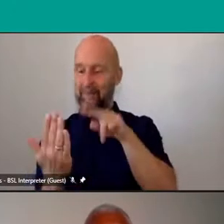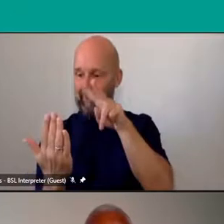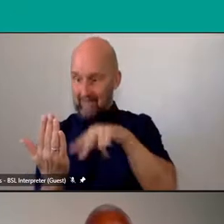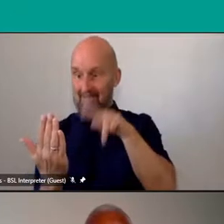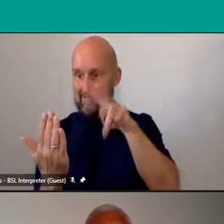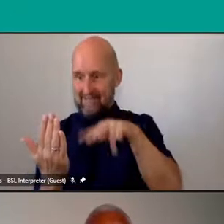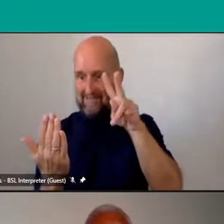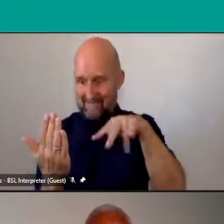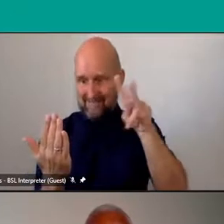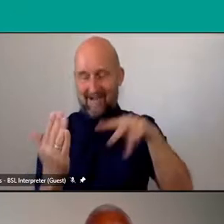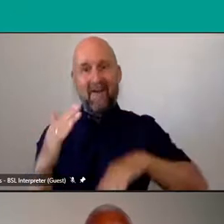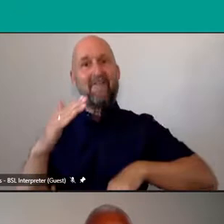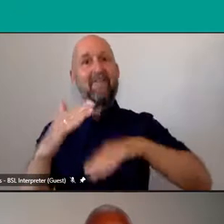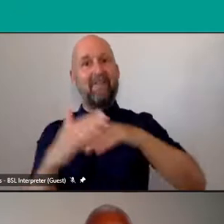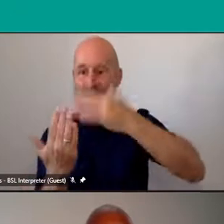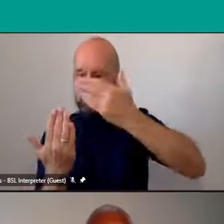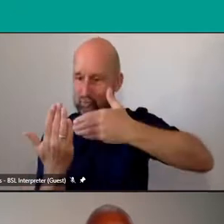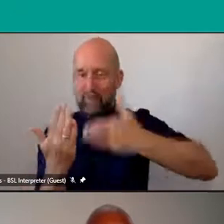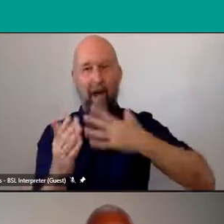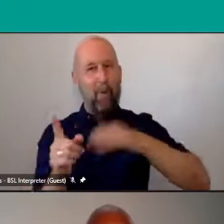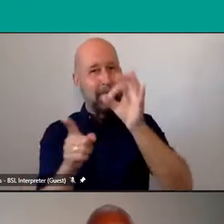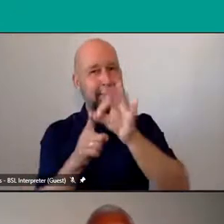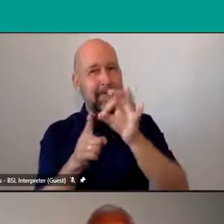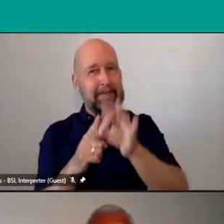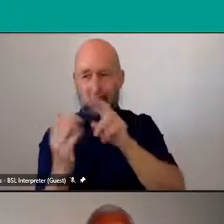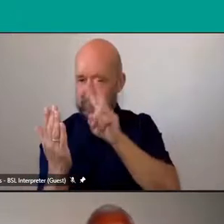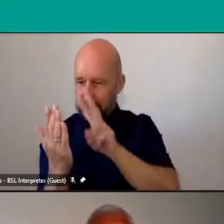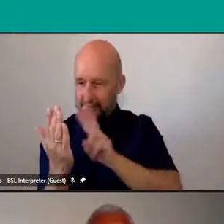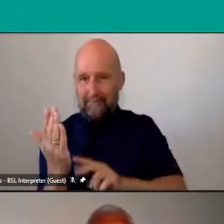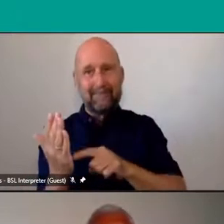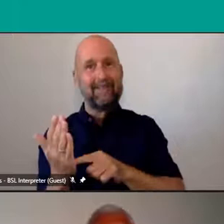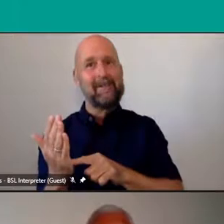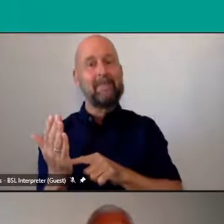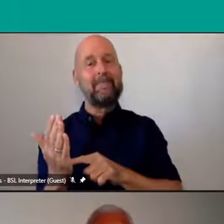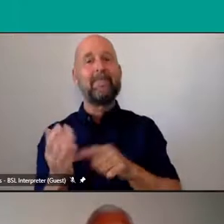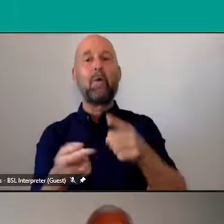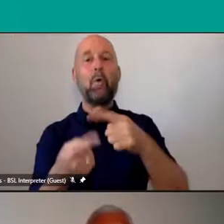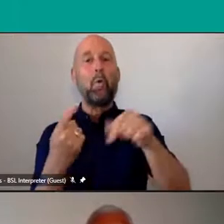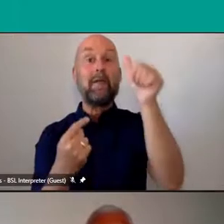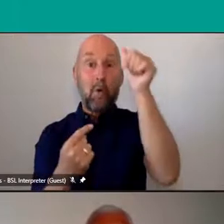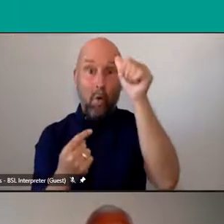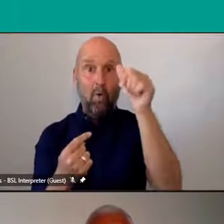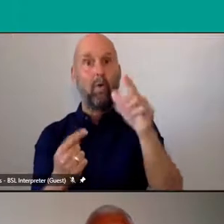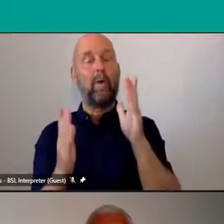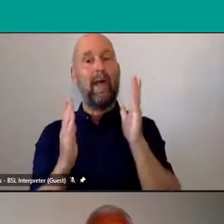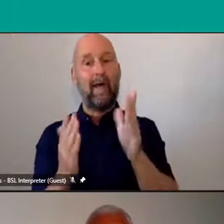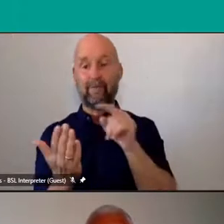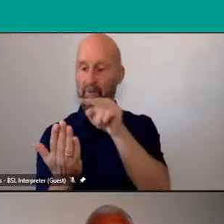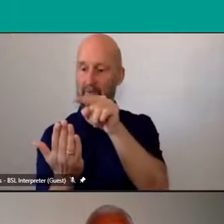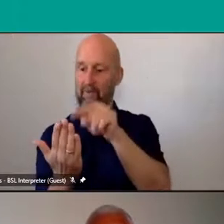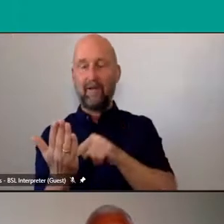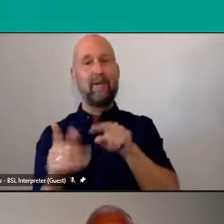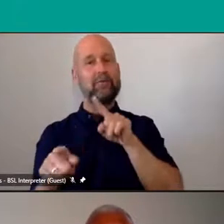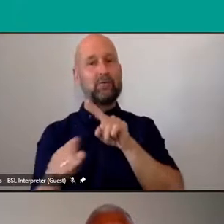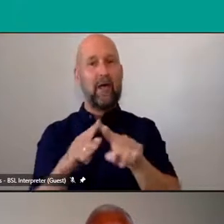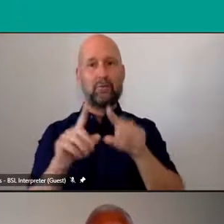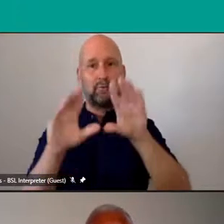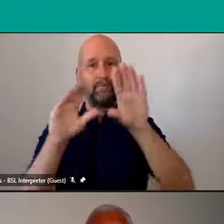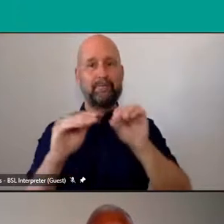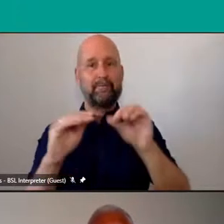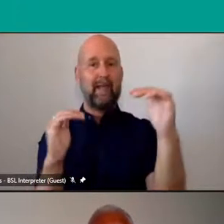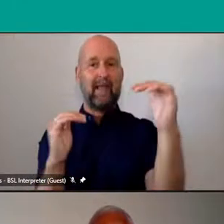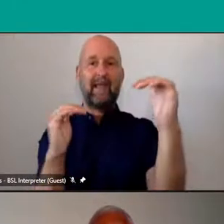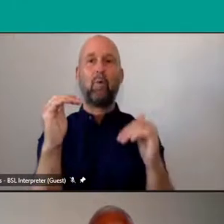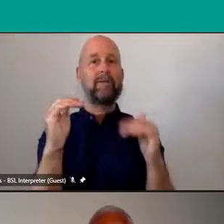read the full version in detail. And of course, we know that we need to embed tackling inequality